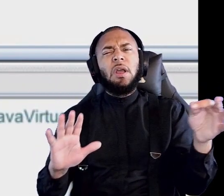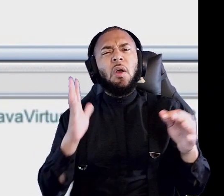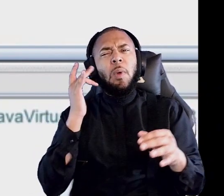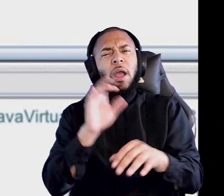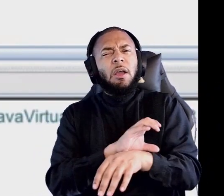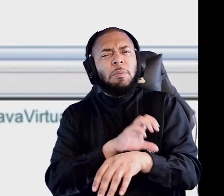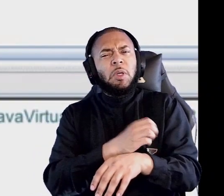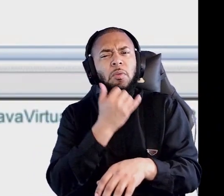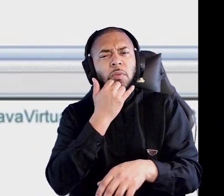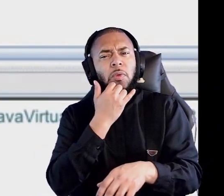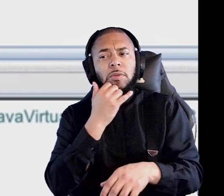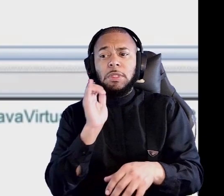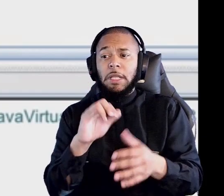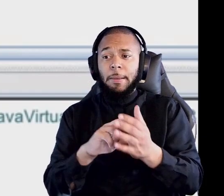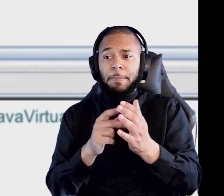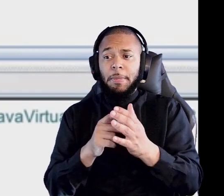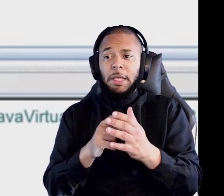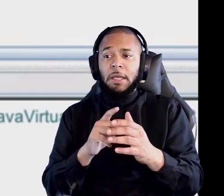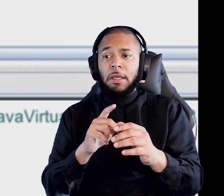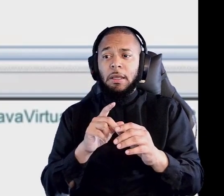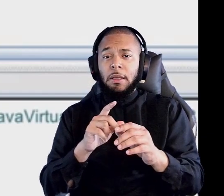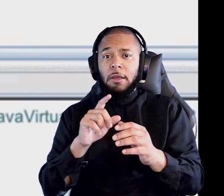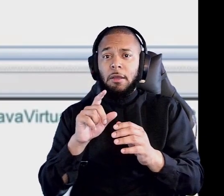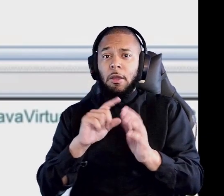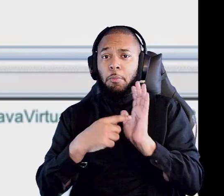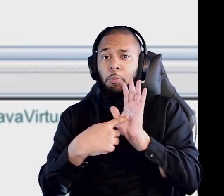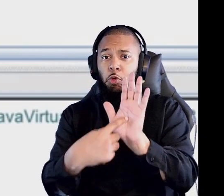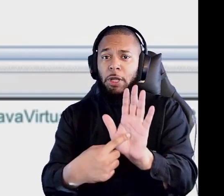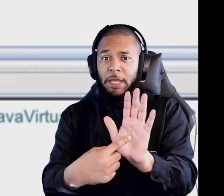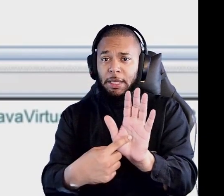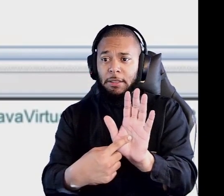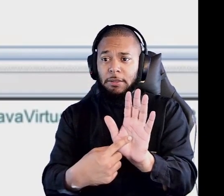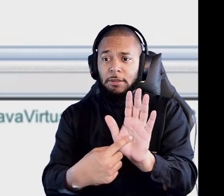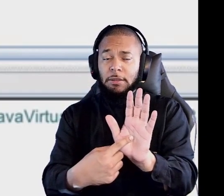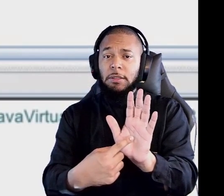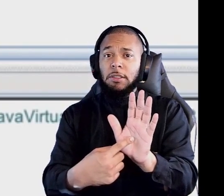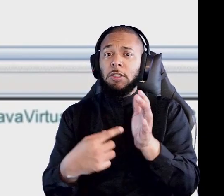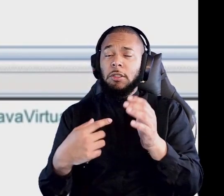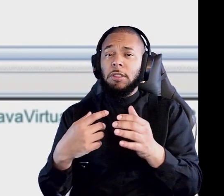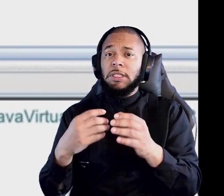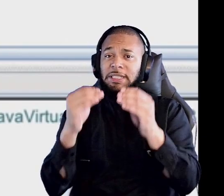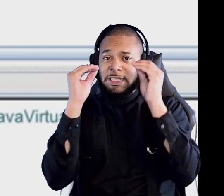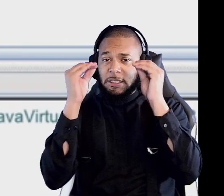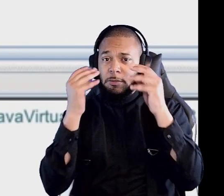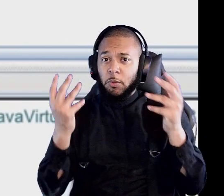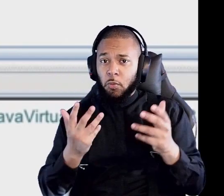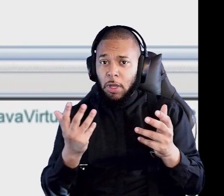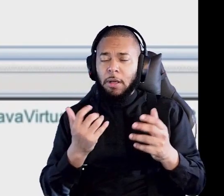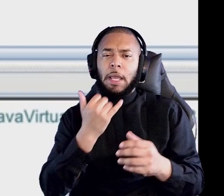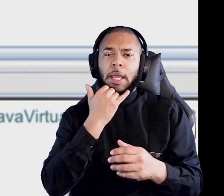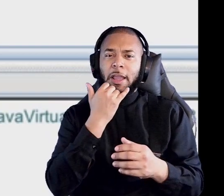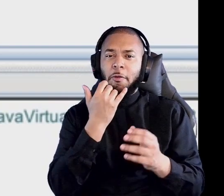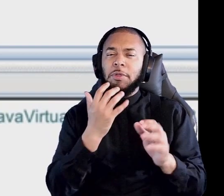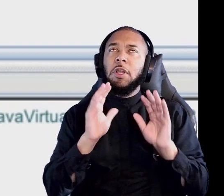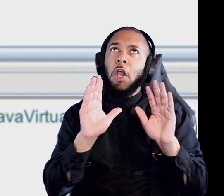what this taught me and why errors are so awesome is what this taught me is